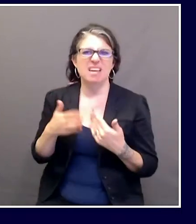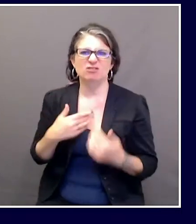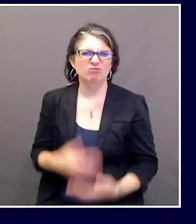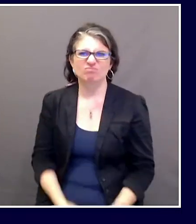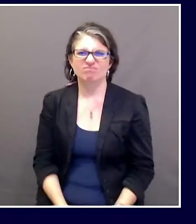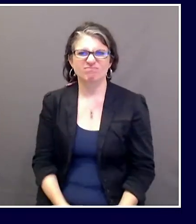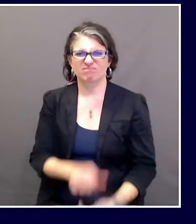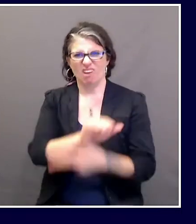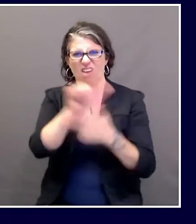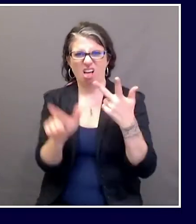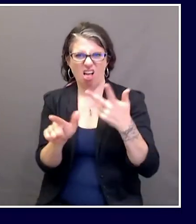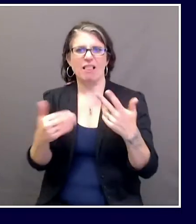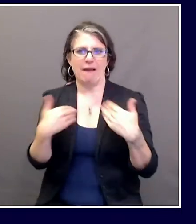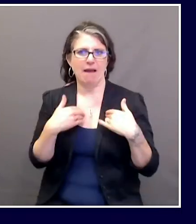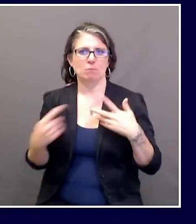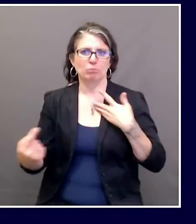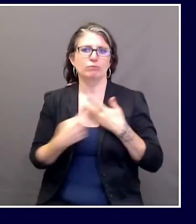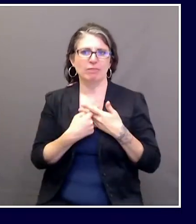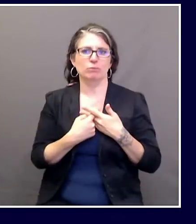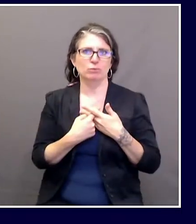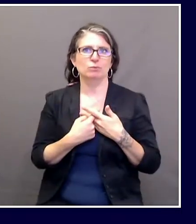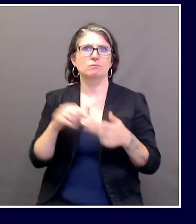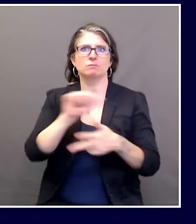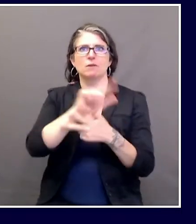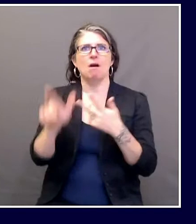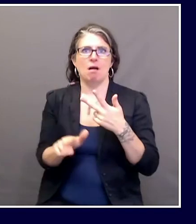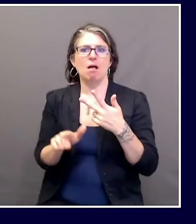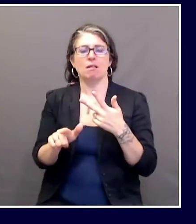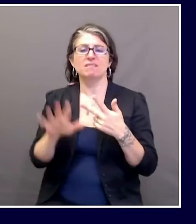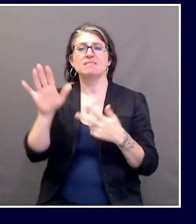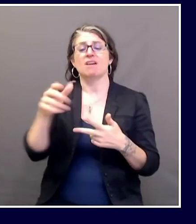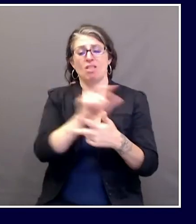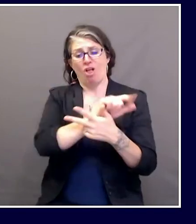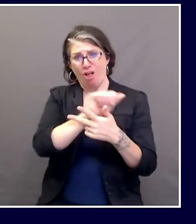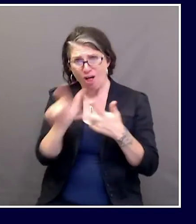vaccines are spectacularly effective. So we haven't really